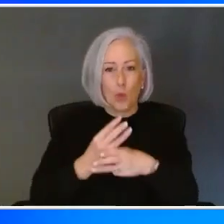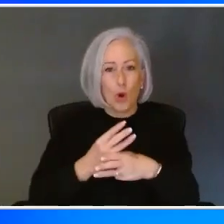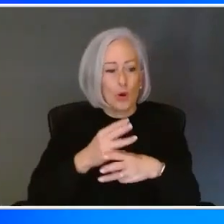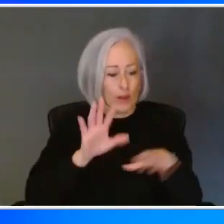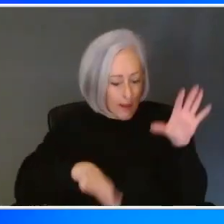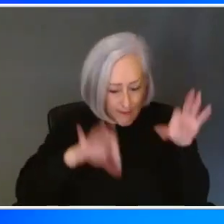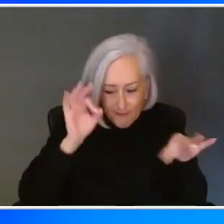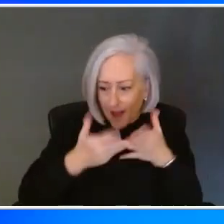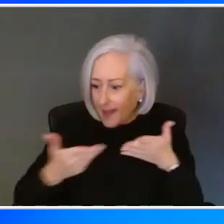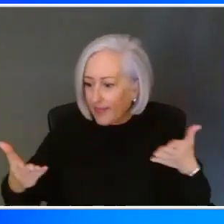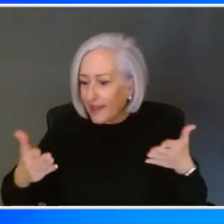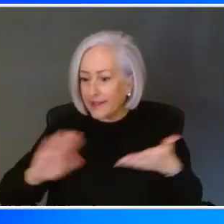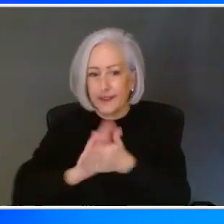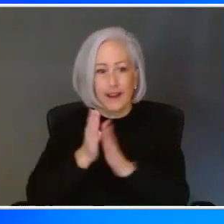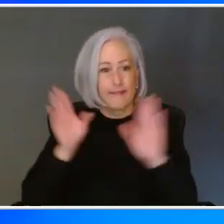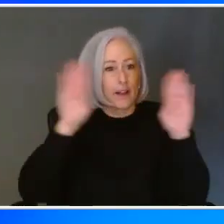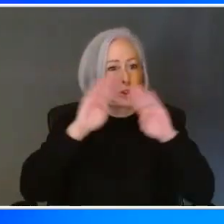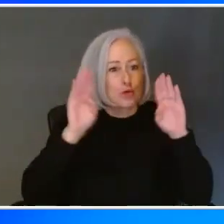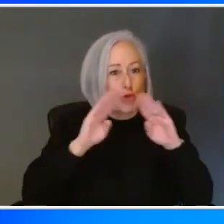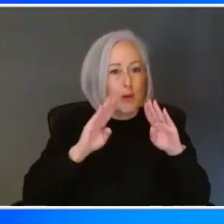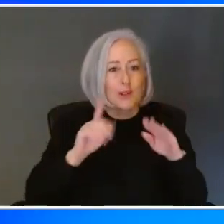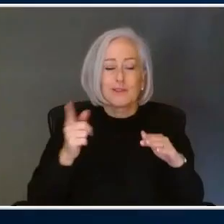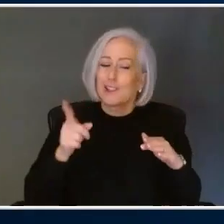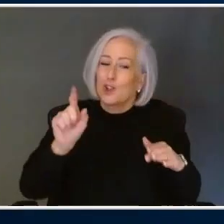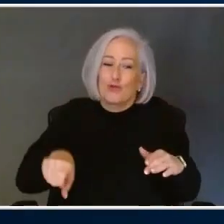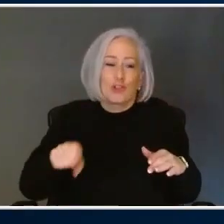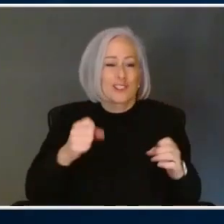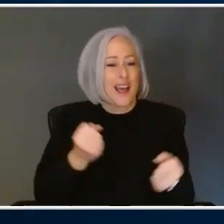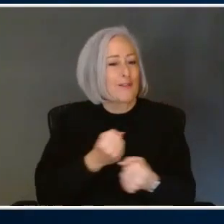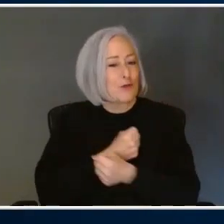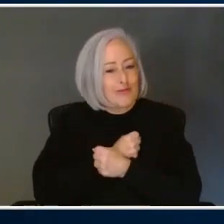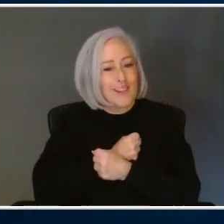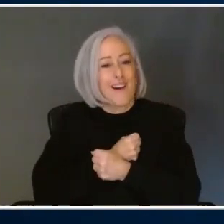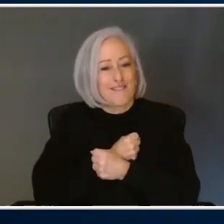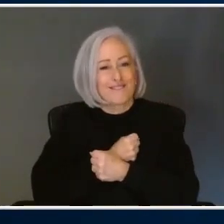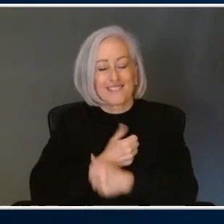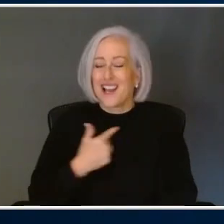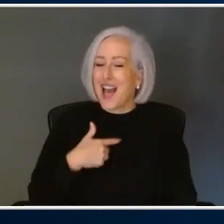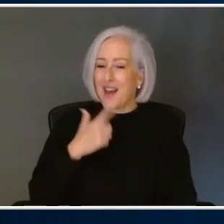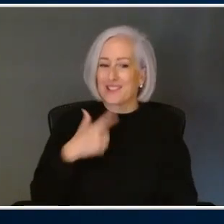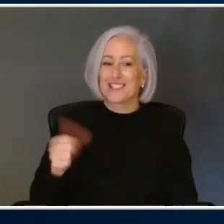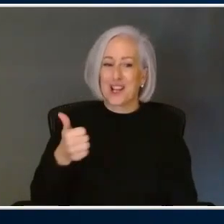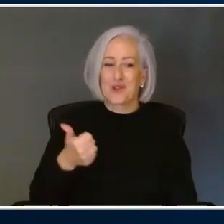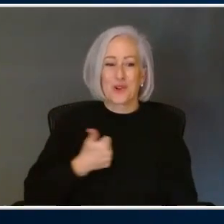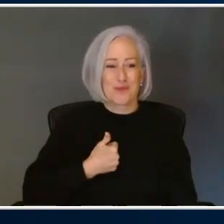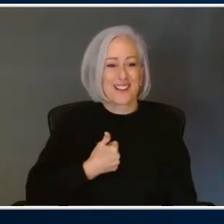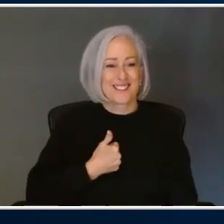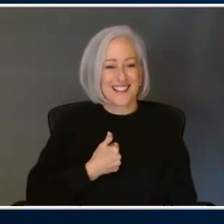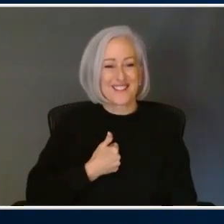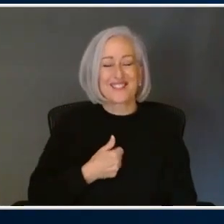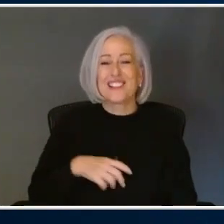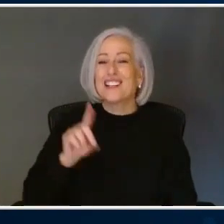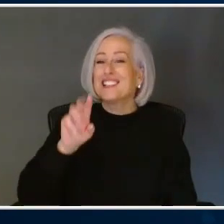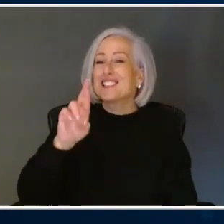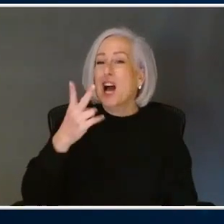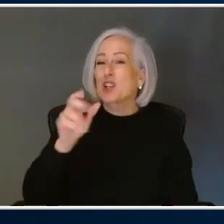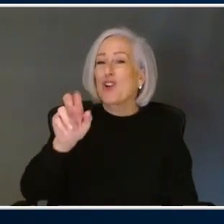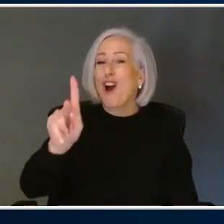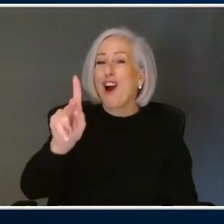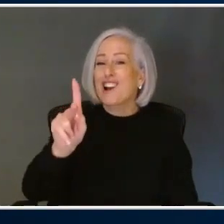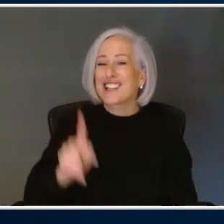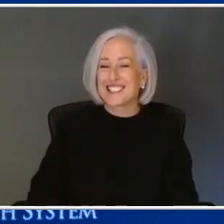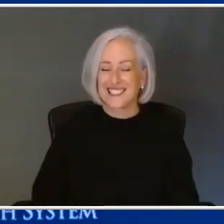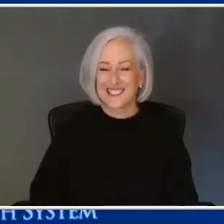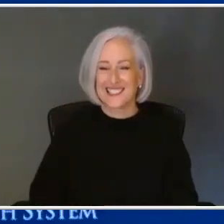trouble. You just got to love them. Gotta love them. Good advice. Dr. Hawkinson, your final thoughts today. Yeah, I